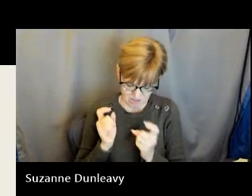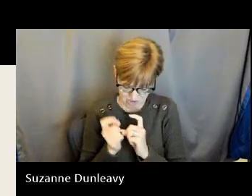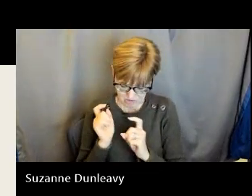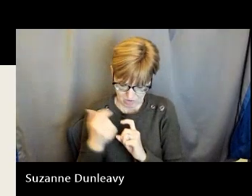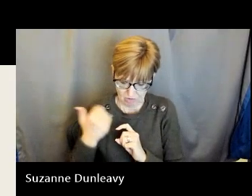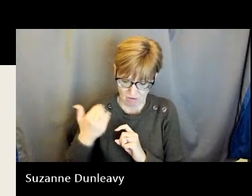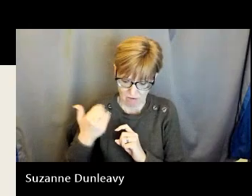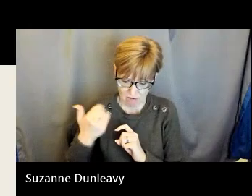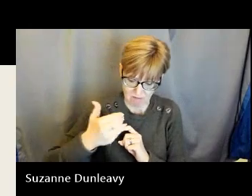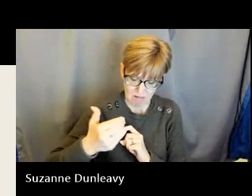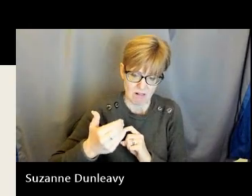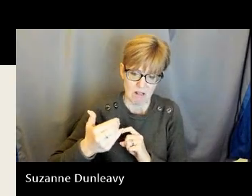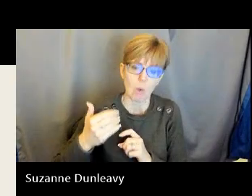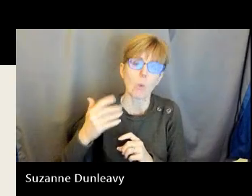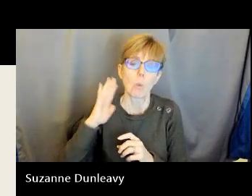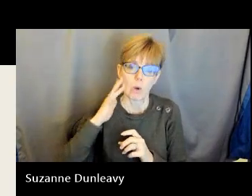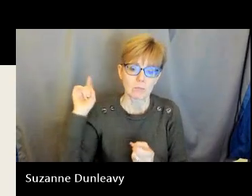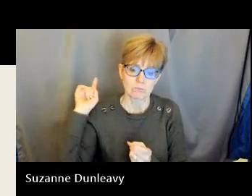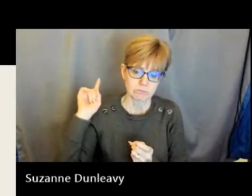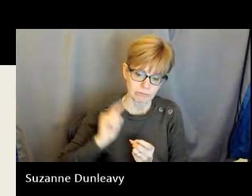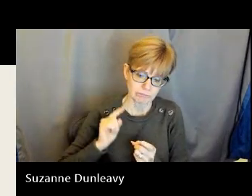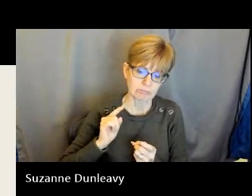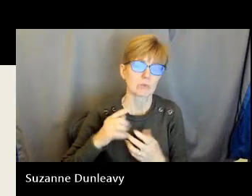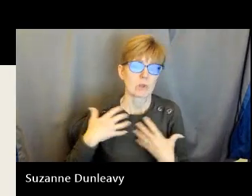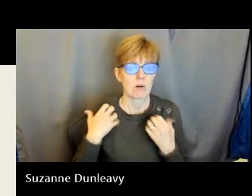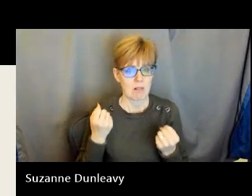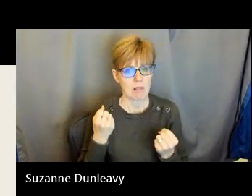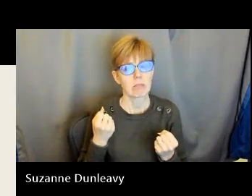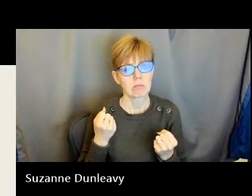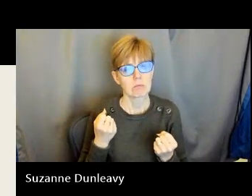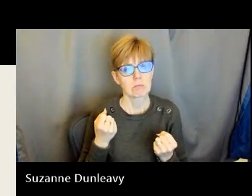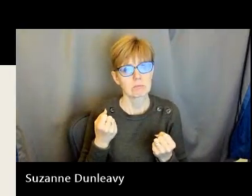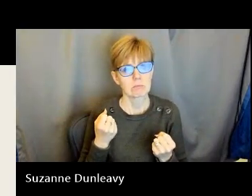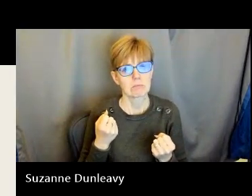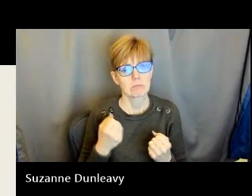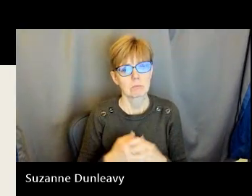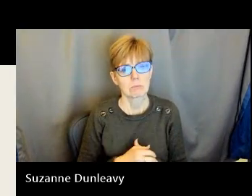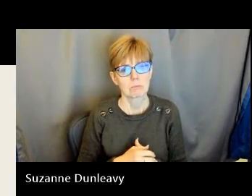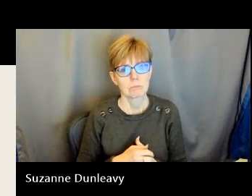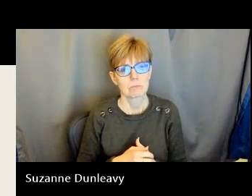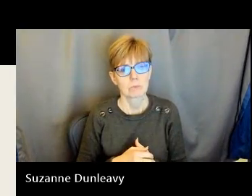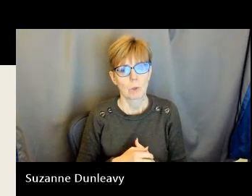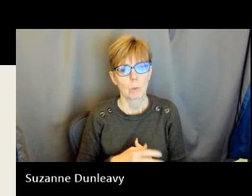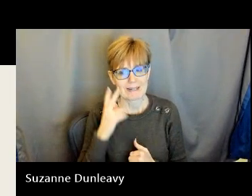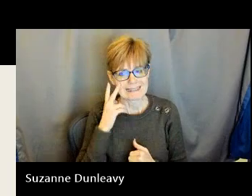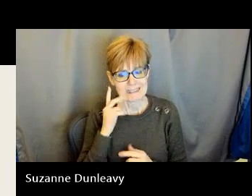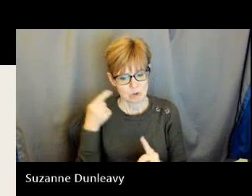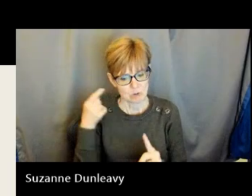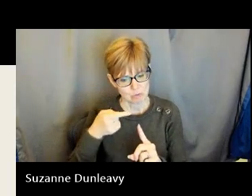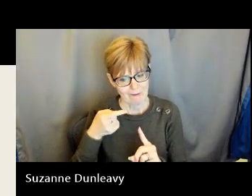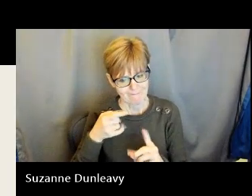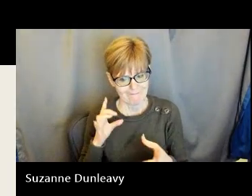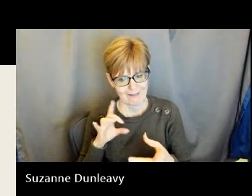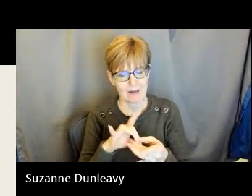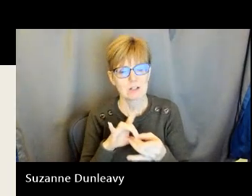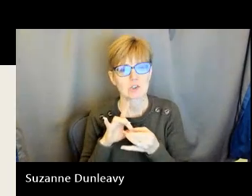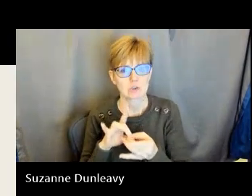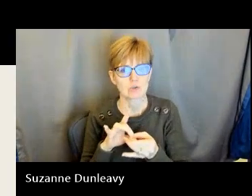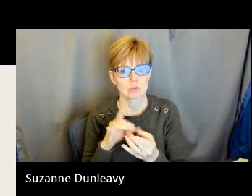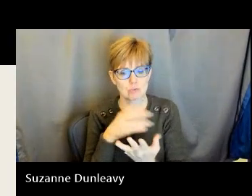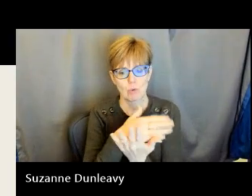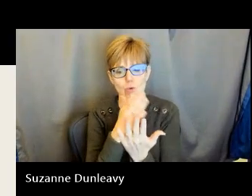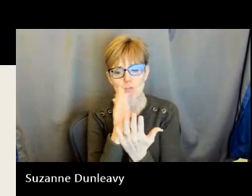time. And of course, we can see the direct connection to a range of different mental